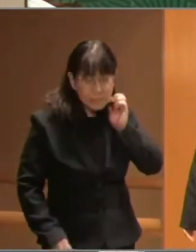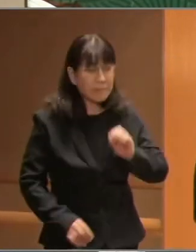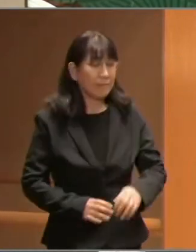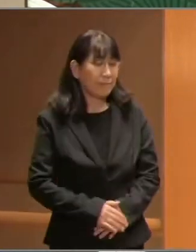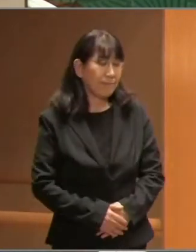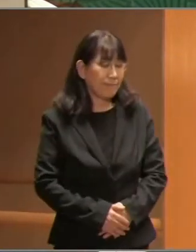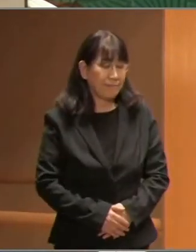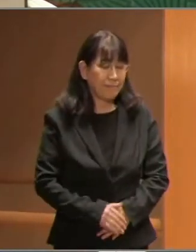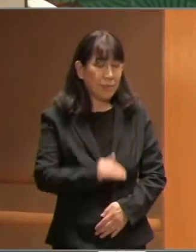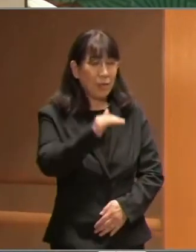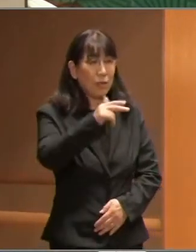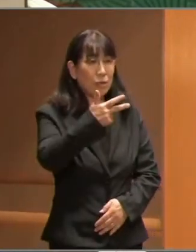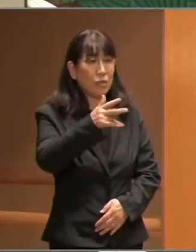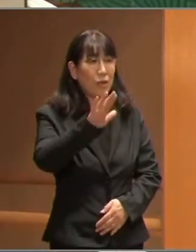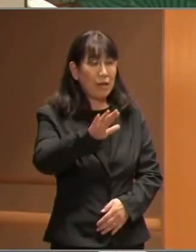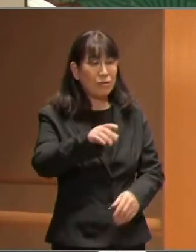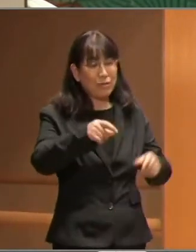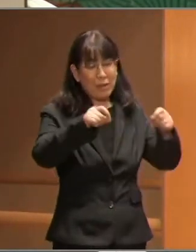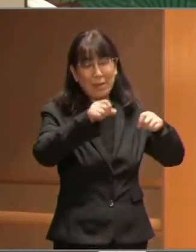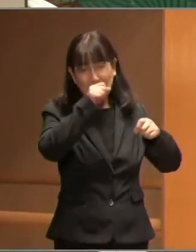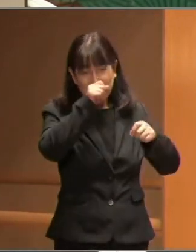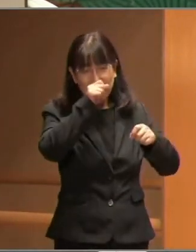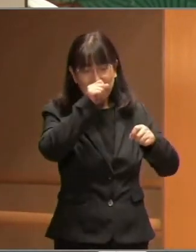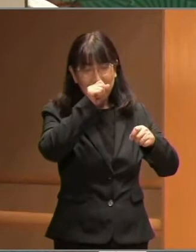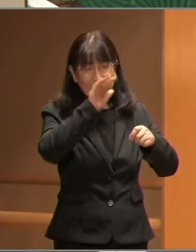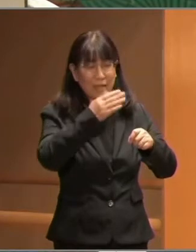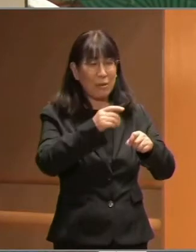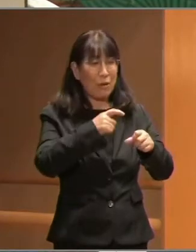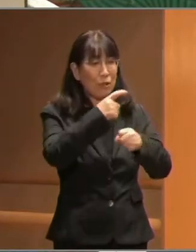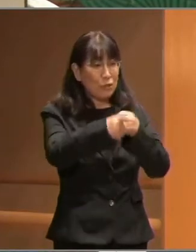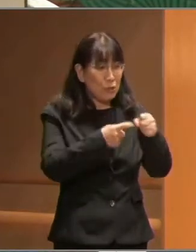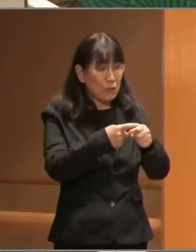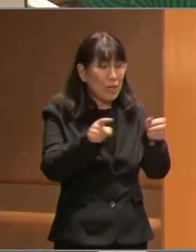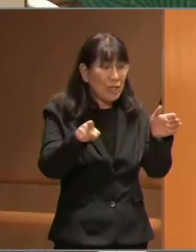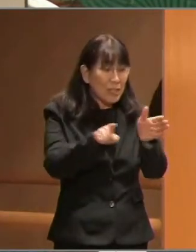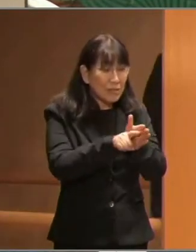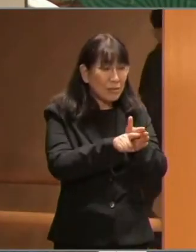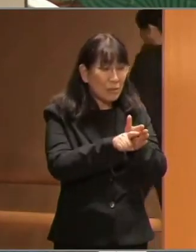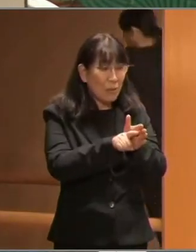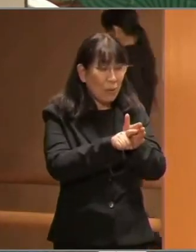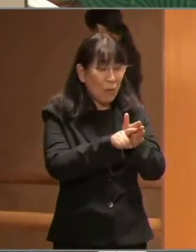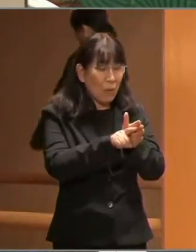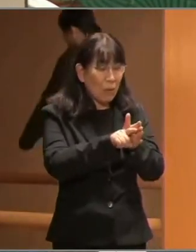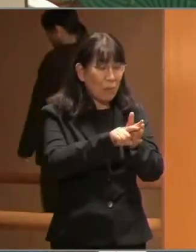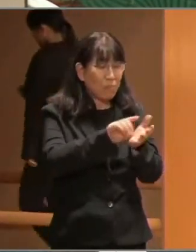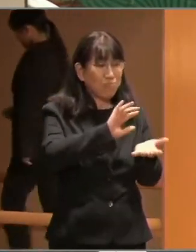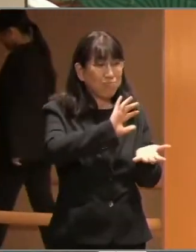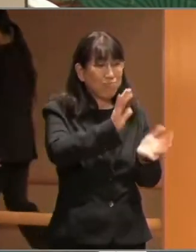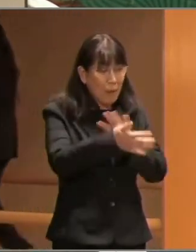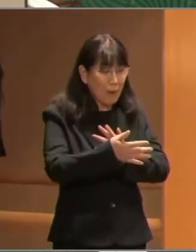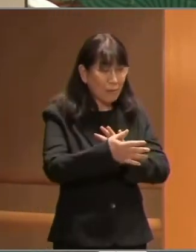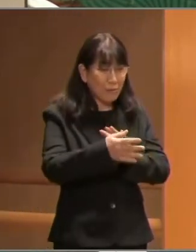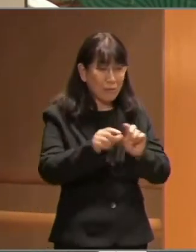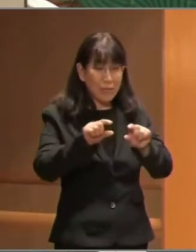the beginning. Of course, the strong paper is preferable. However, in 10 years' time, these